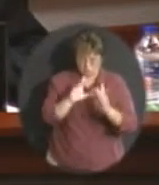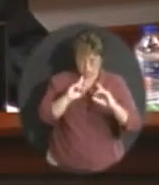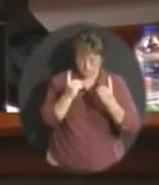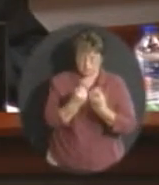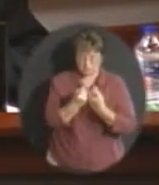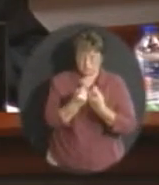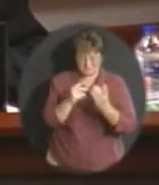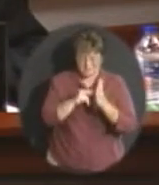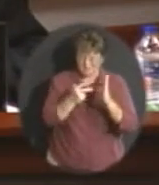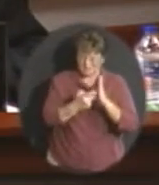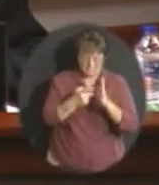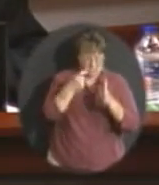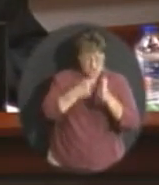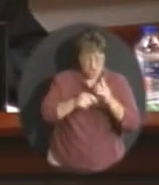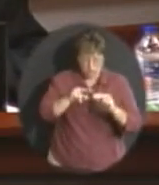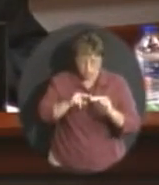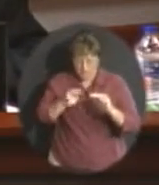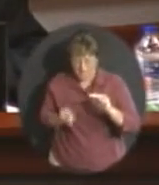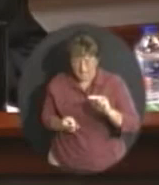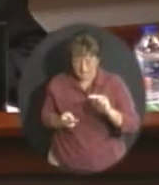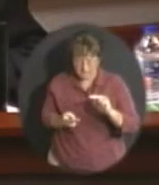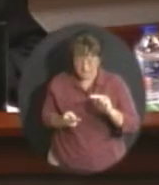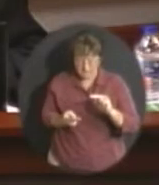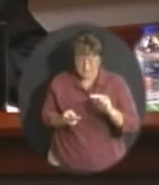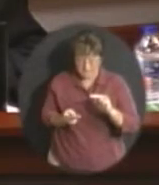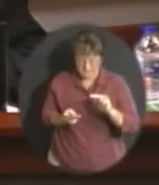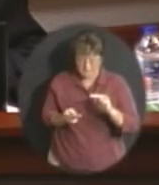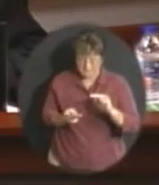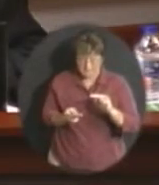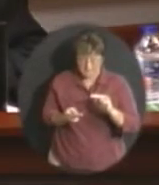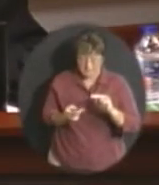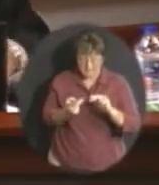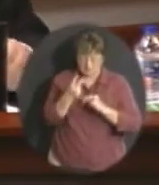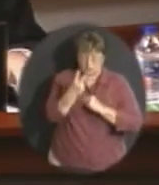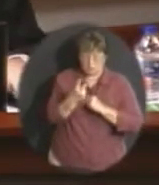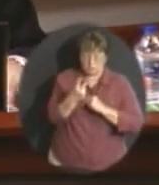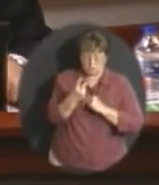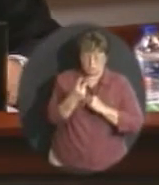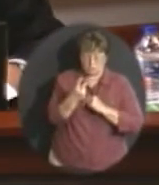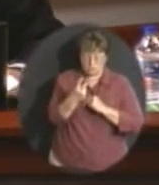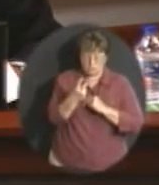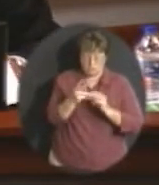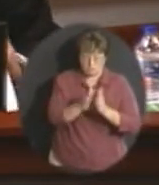expensive than the 2 issues we put out last year. So we're excited about that.